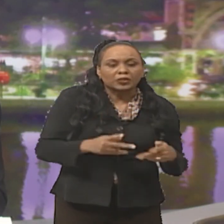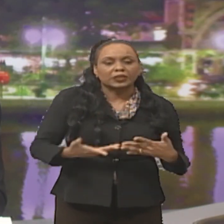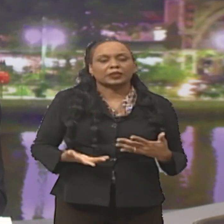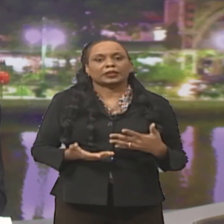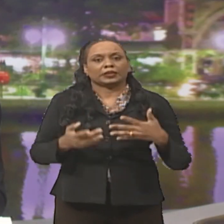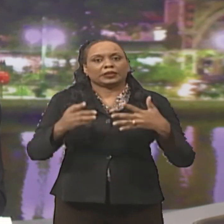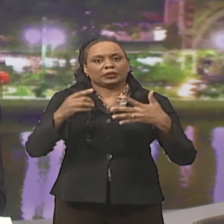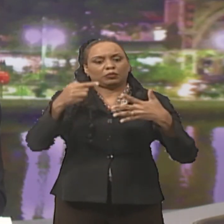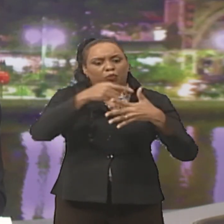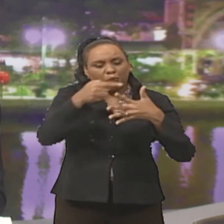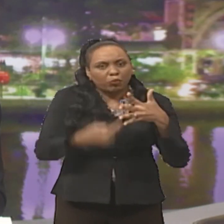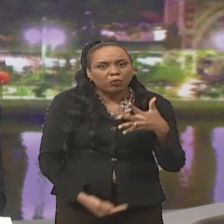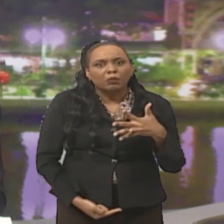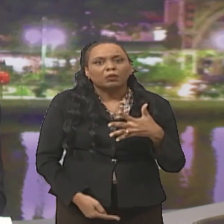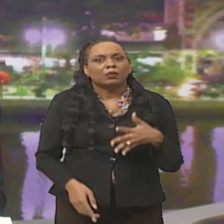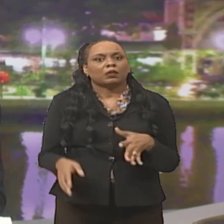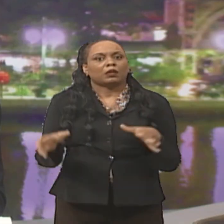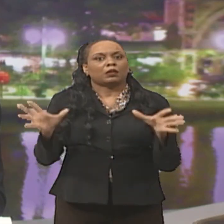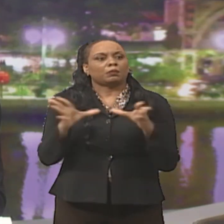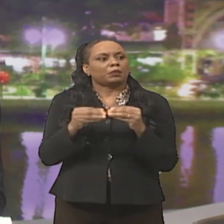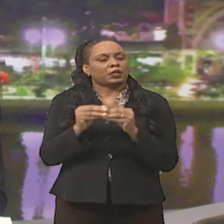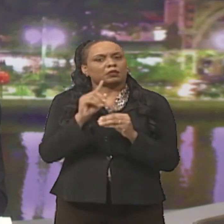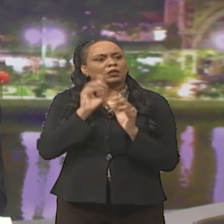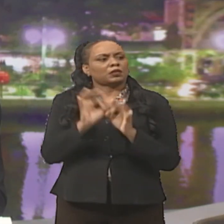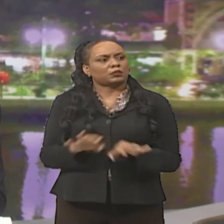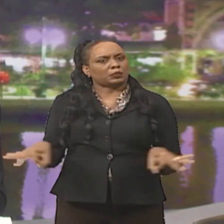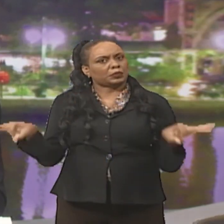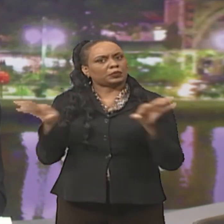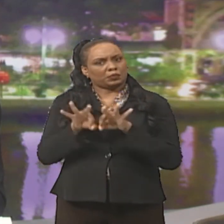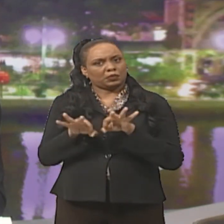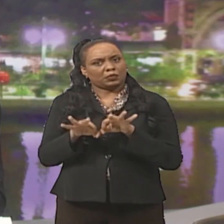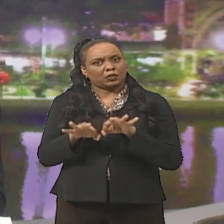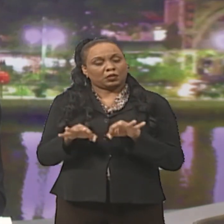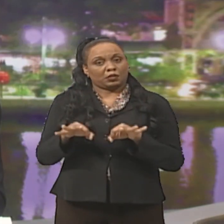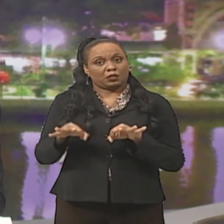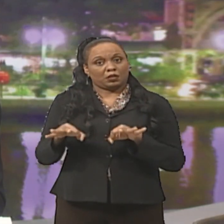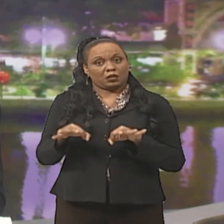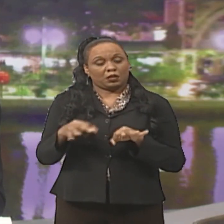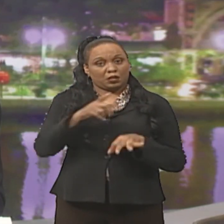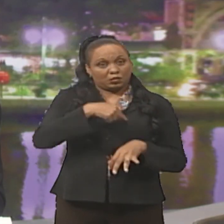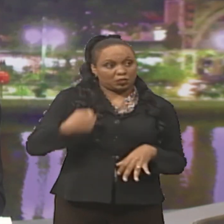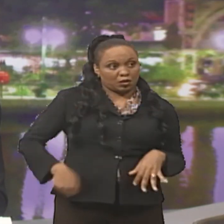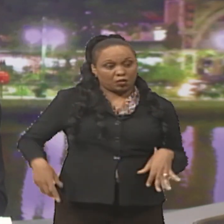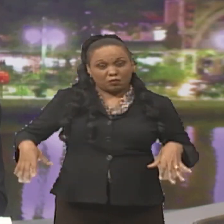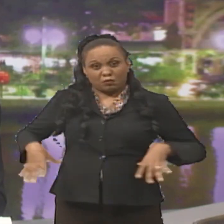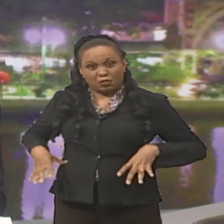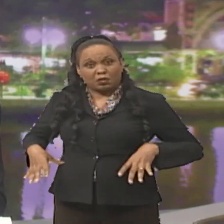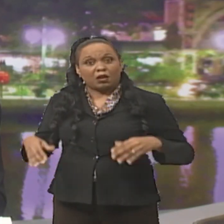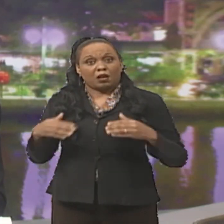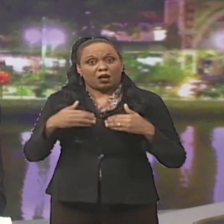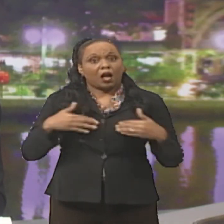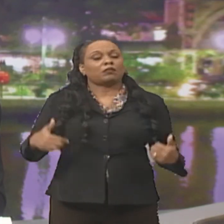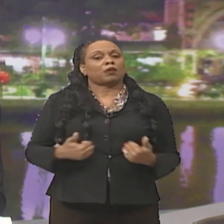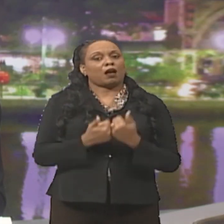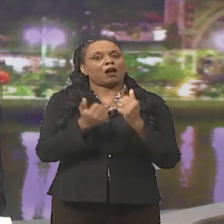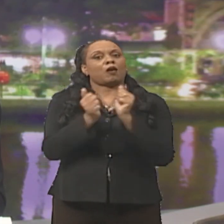Observers say the meeting is all the more significant given both Russia and China's share of challenges with the West in recent times.